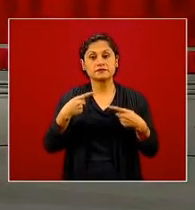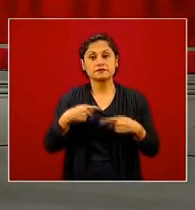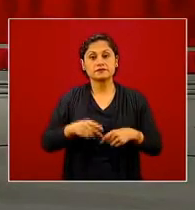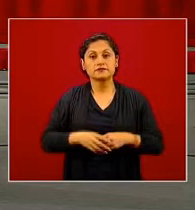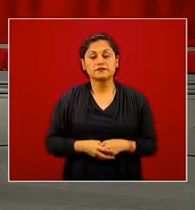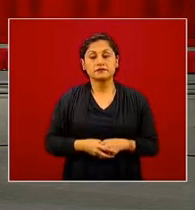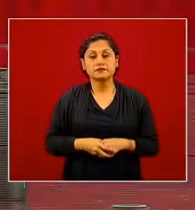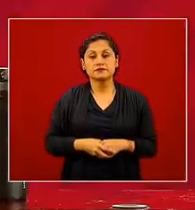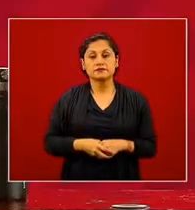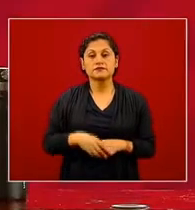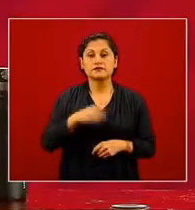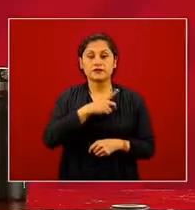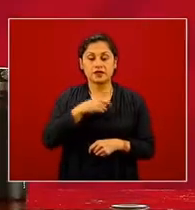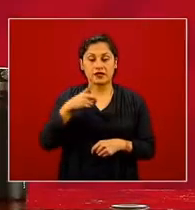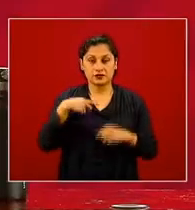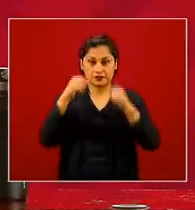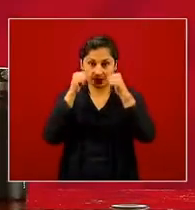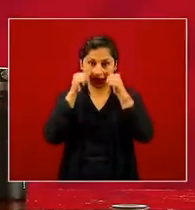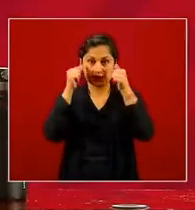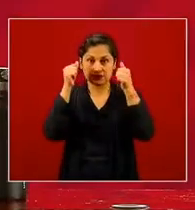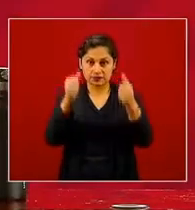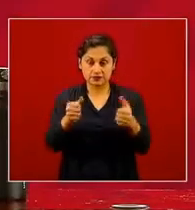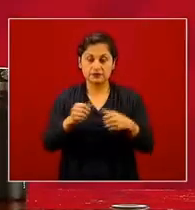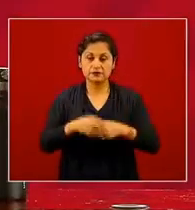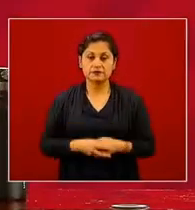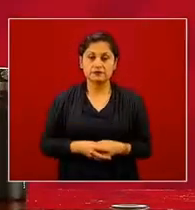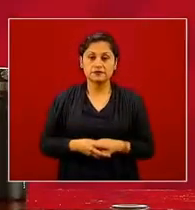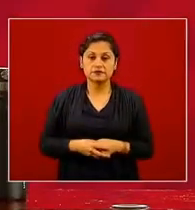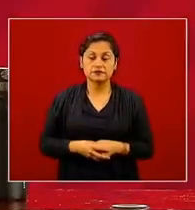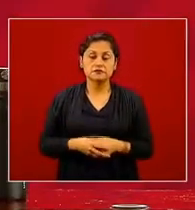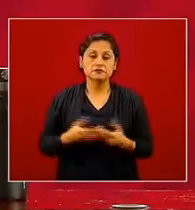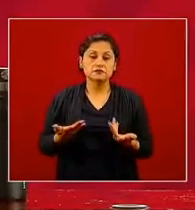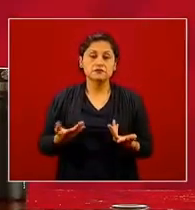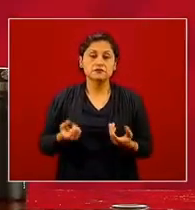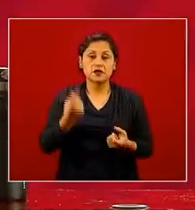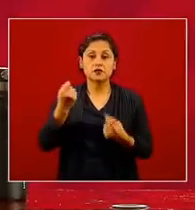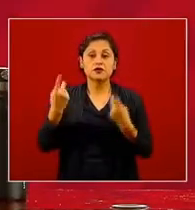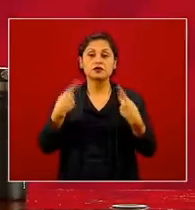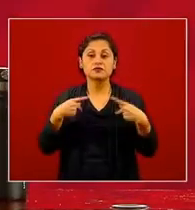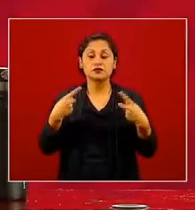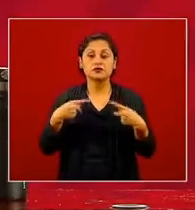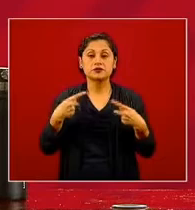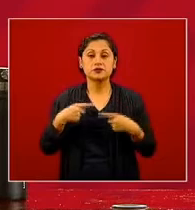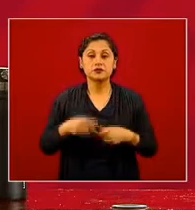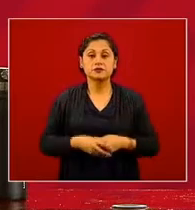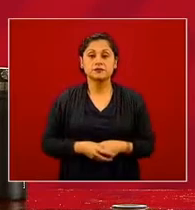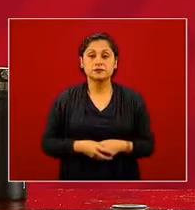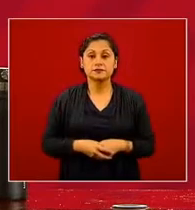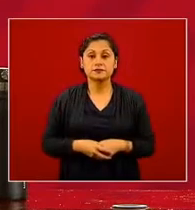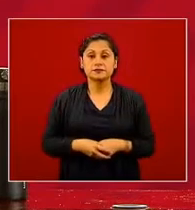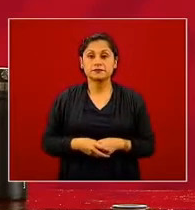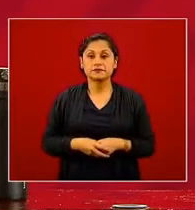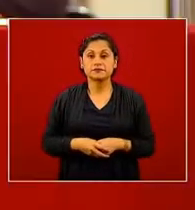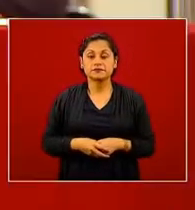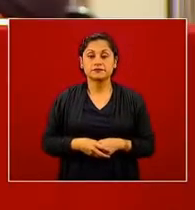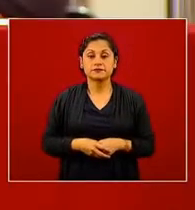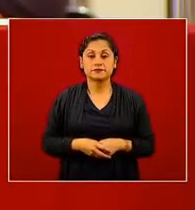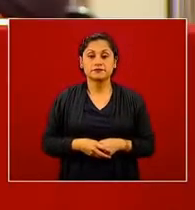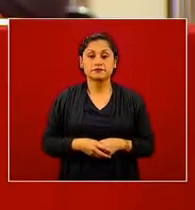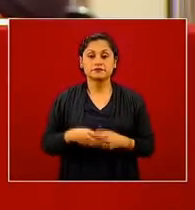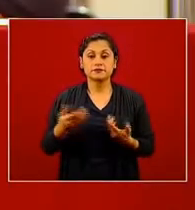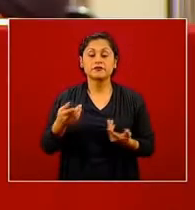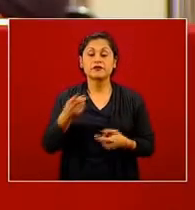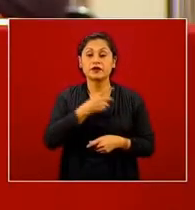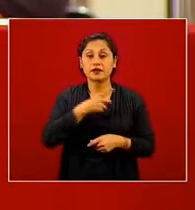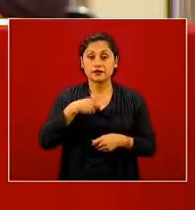With regards to the air, we always have to pay attention and listen to people, and we do it all the time. To those who are expressing some concern or